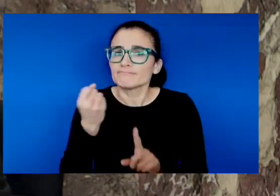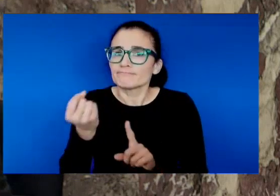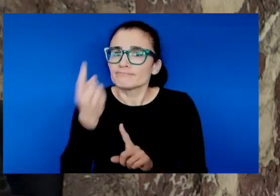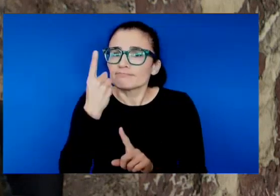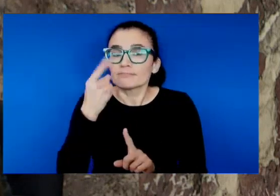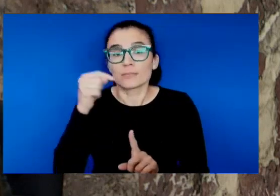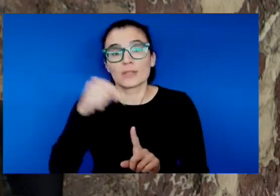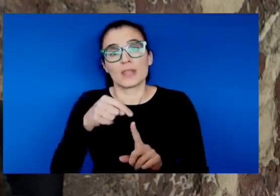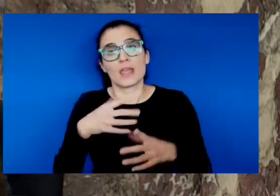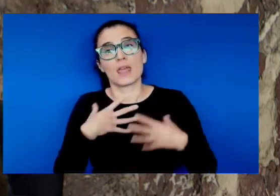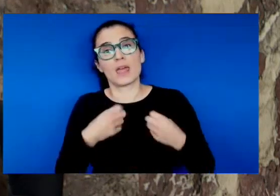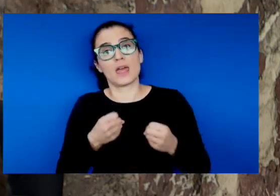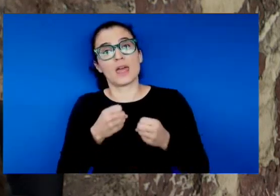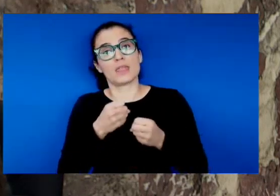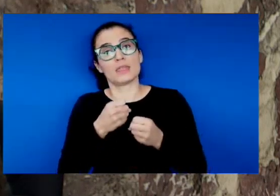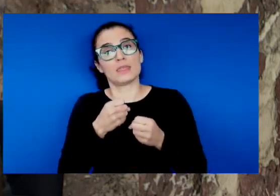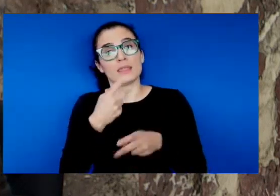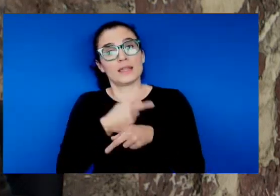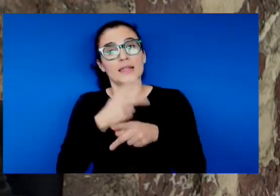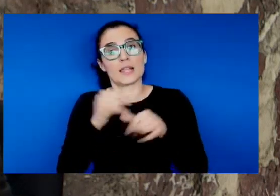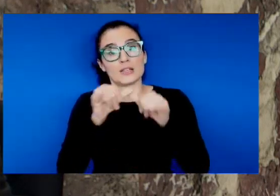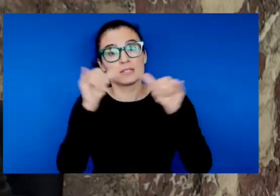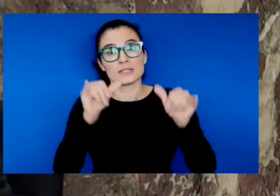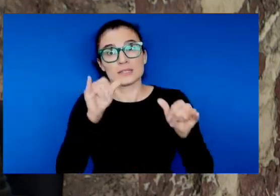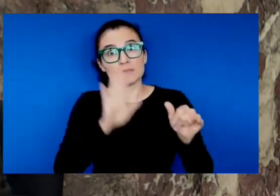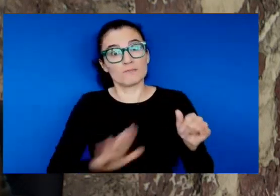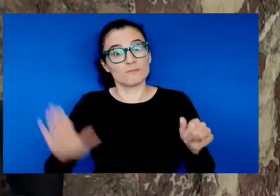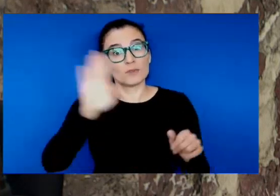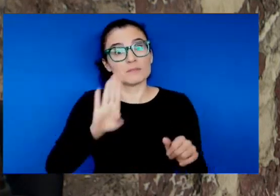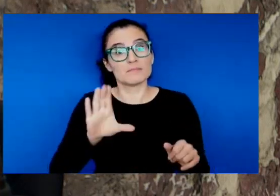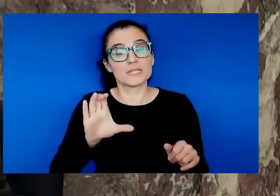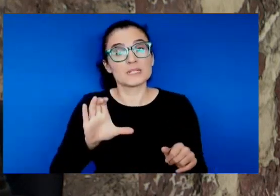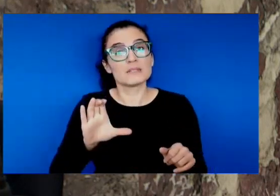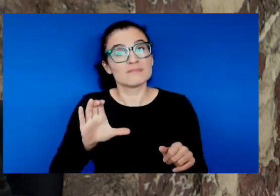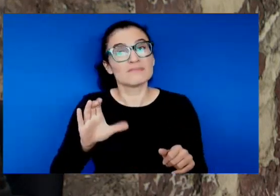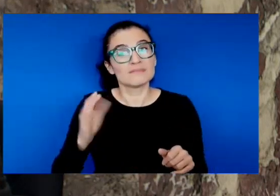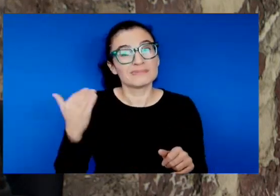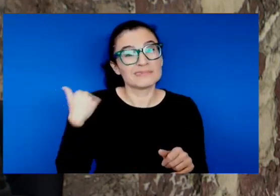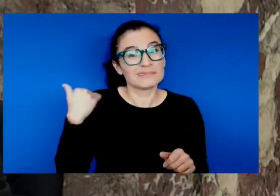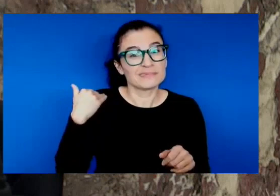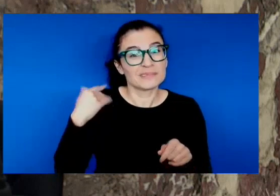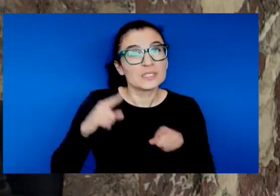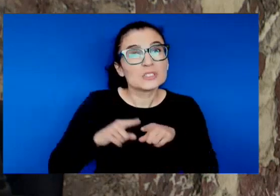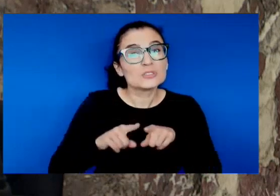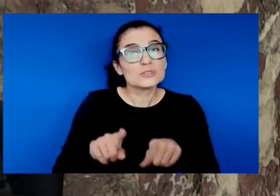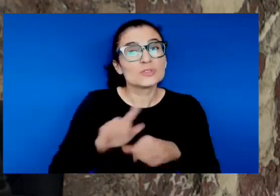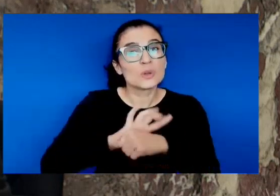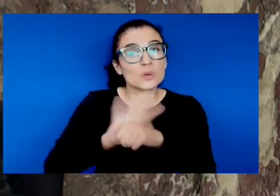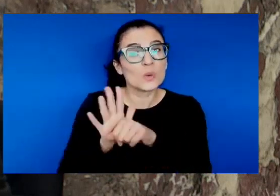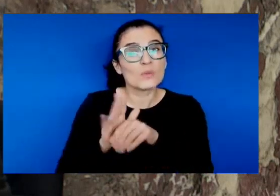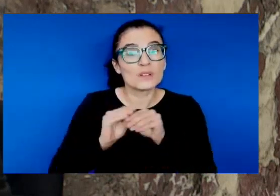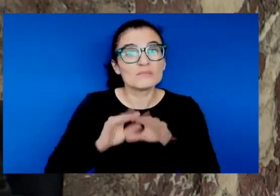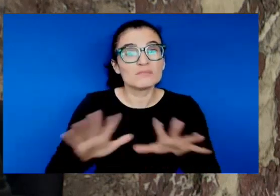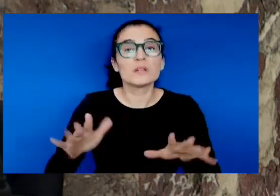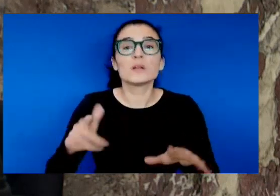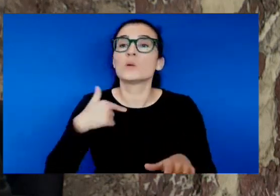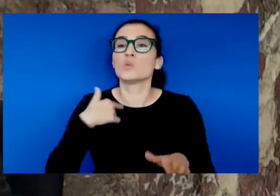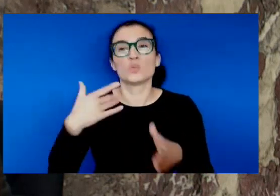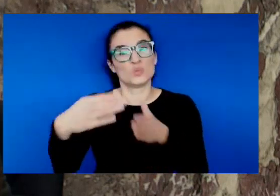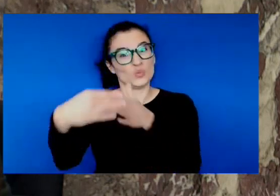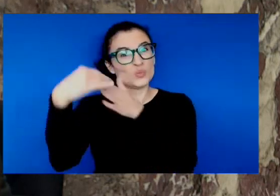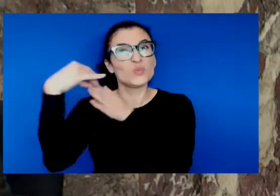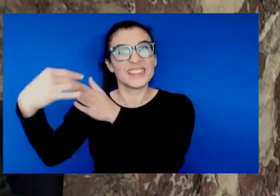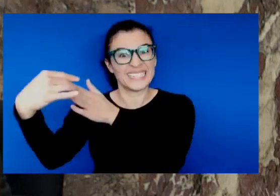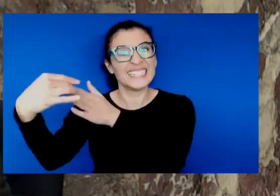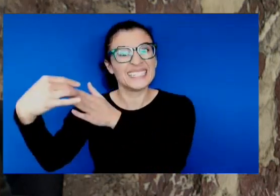the world in responding to the COVID-19 pandemic, where we're making unprecedented investments. And some of those